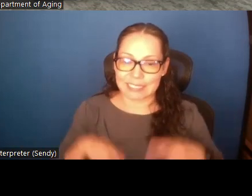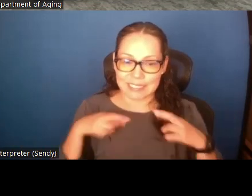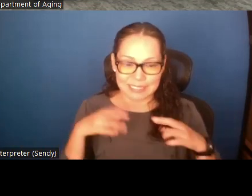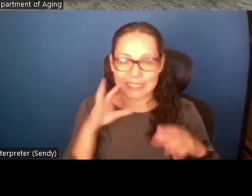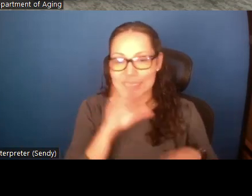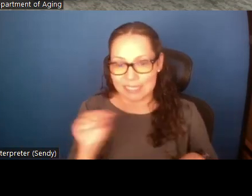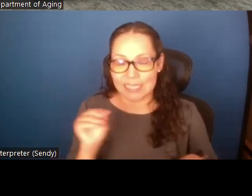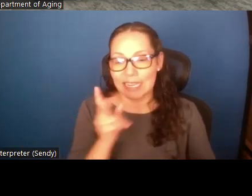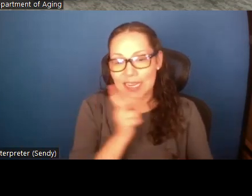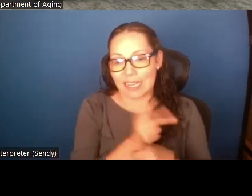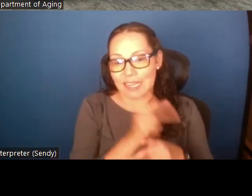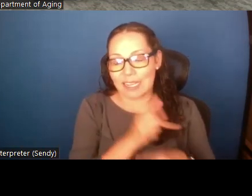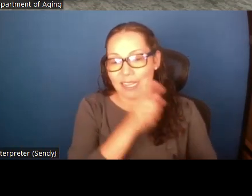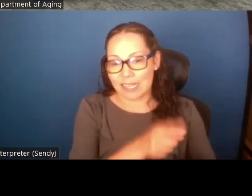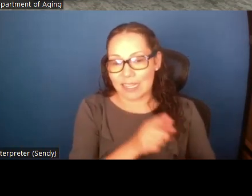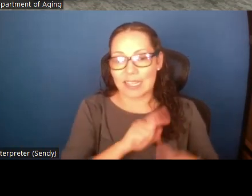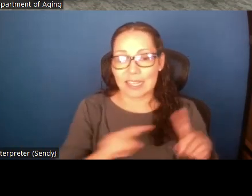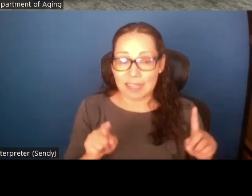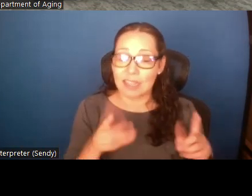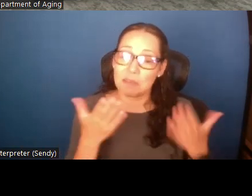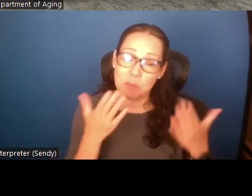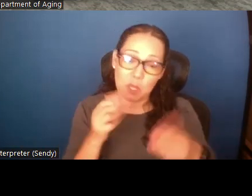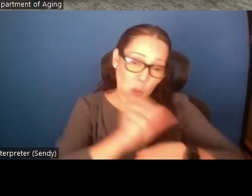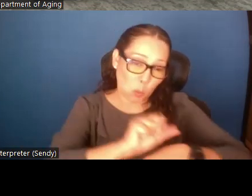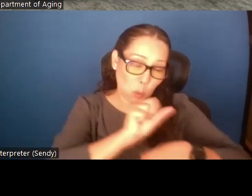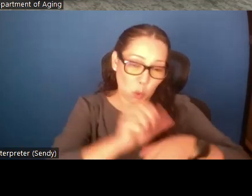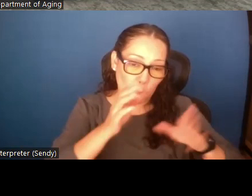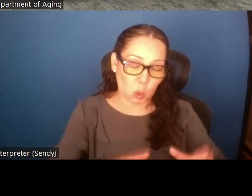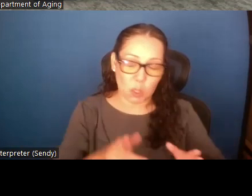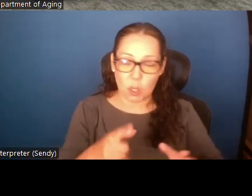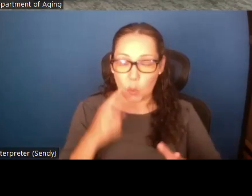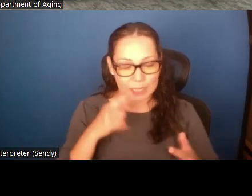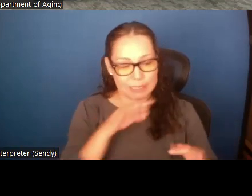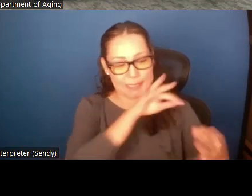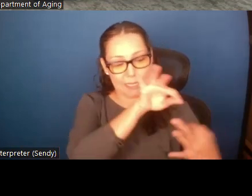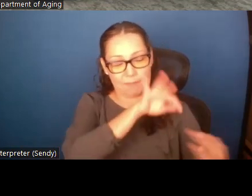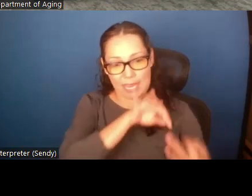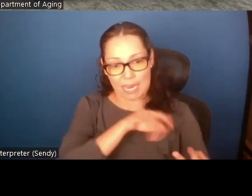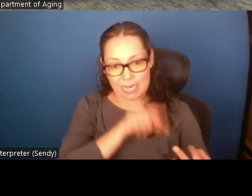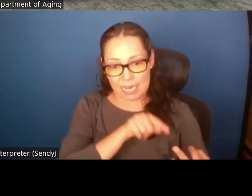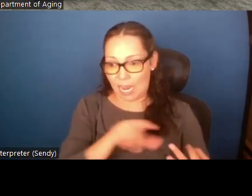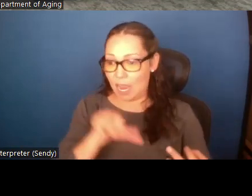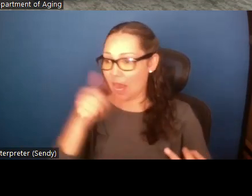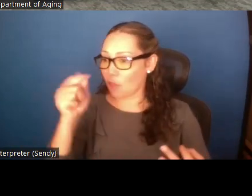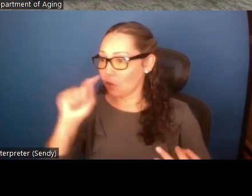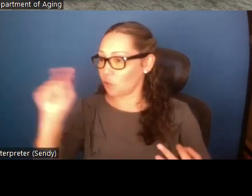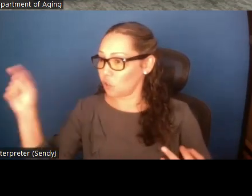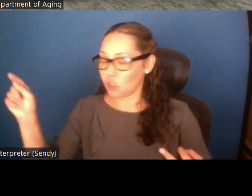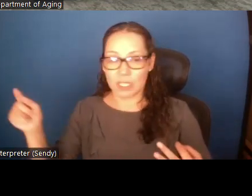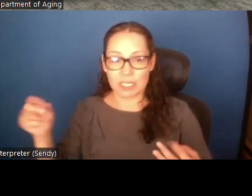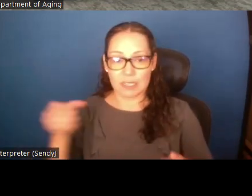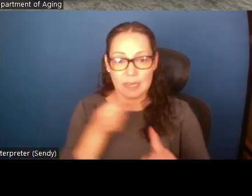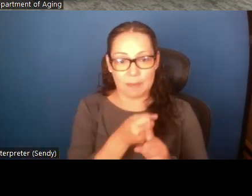this principle, the work group may want to define which and how external factors may impact safety protocols